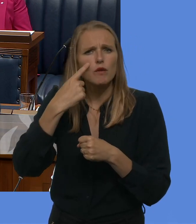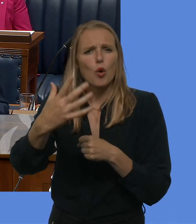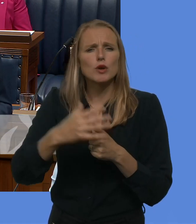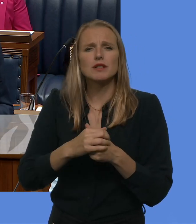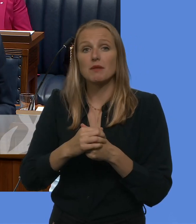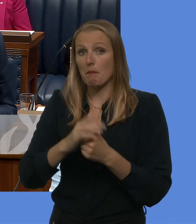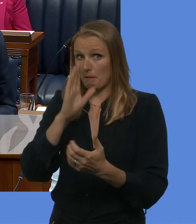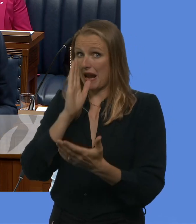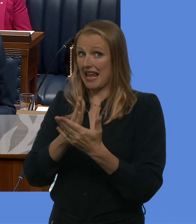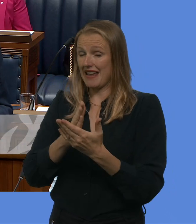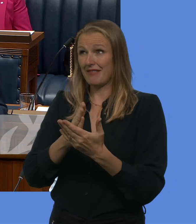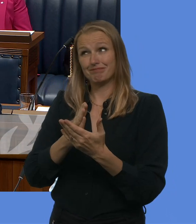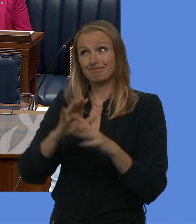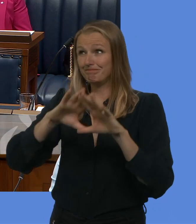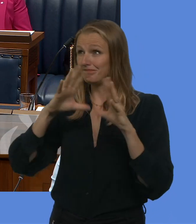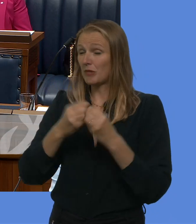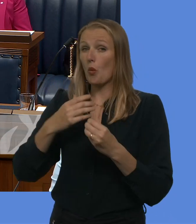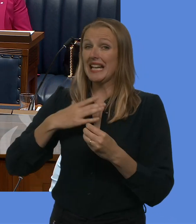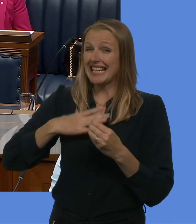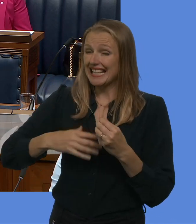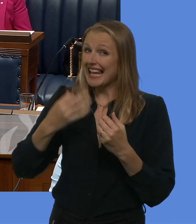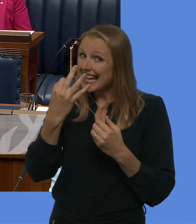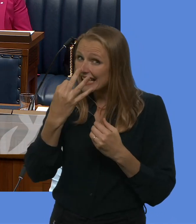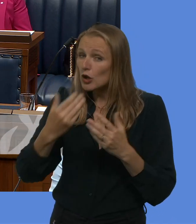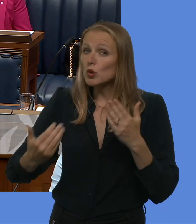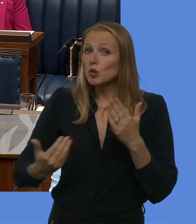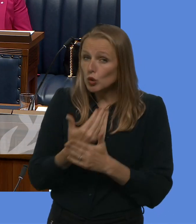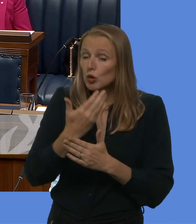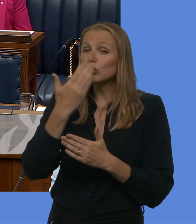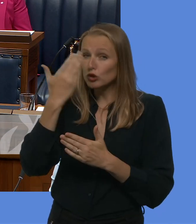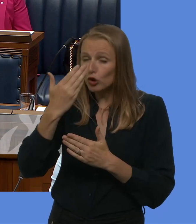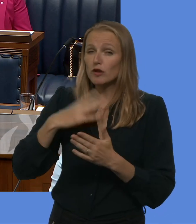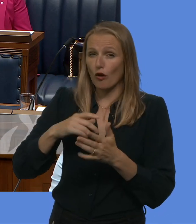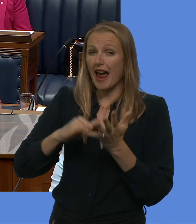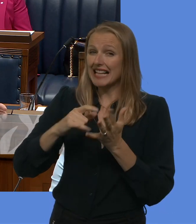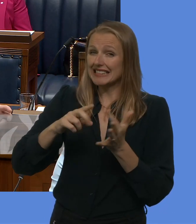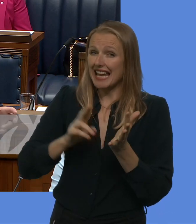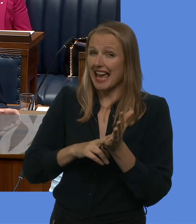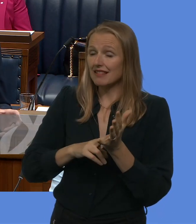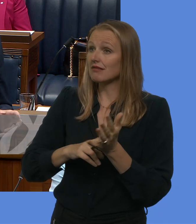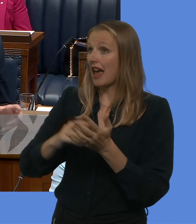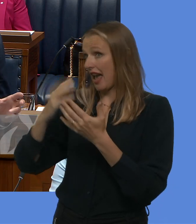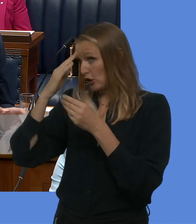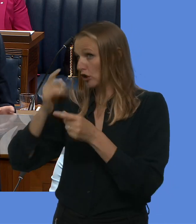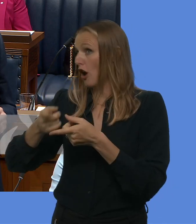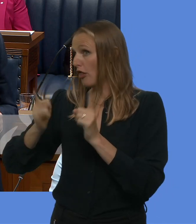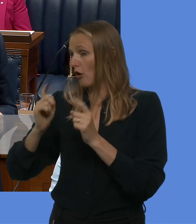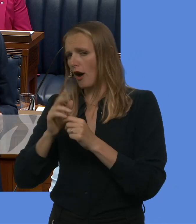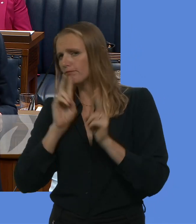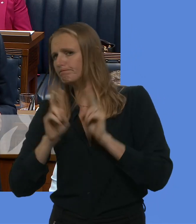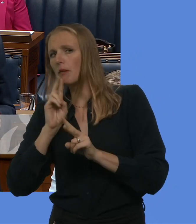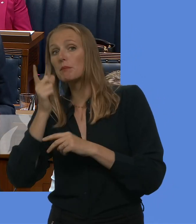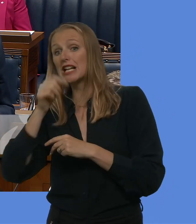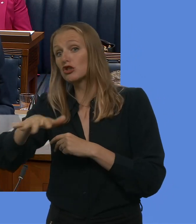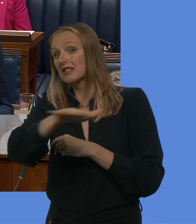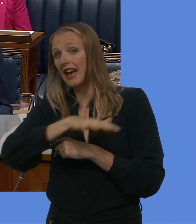8 new schools needed in Northern Ireland, and the Education Authority, at my instruction, are already identifying the potential sites where